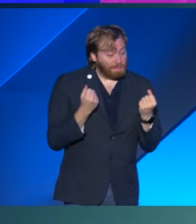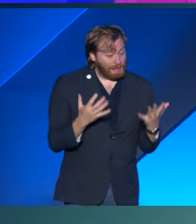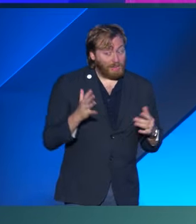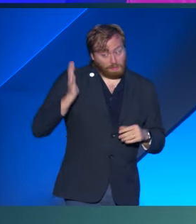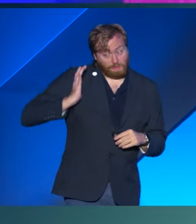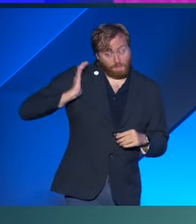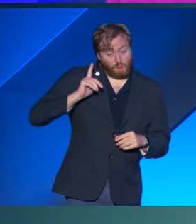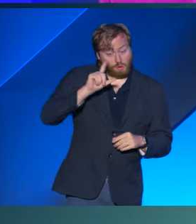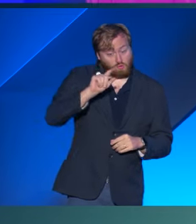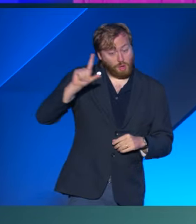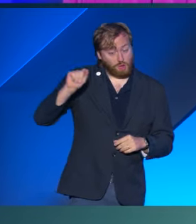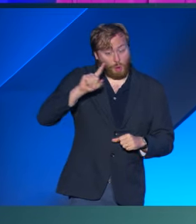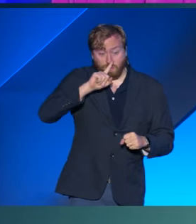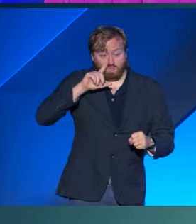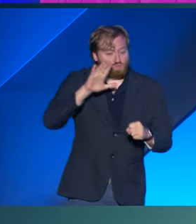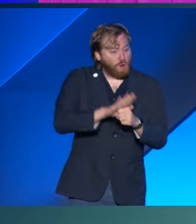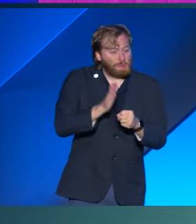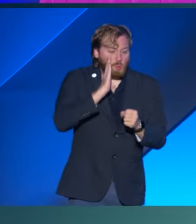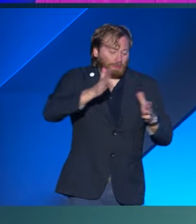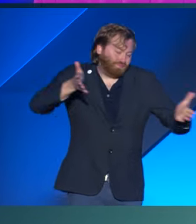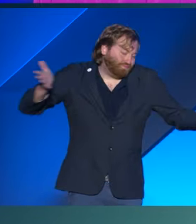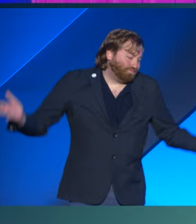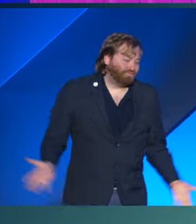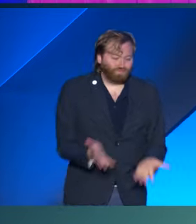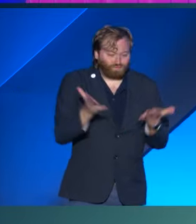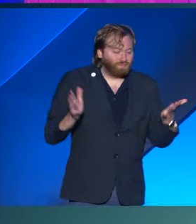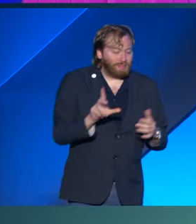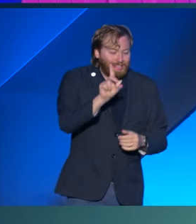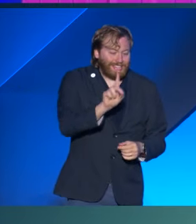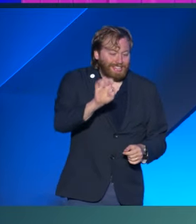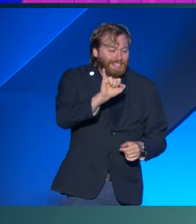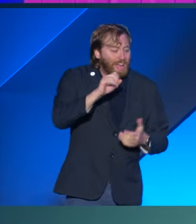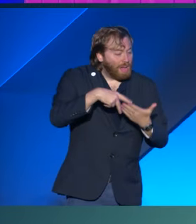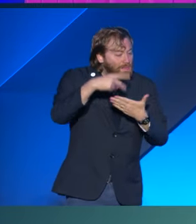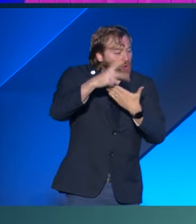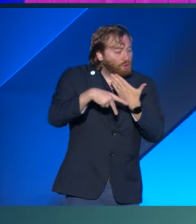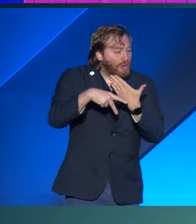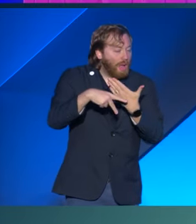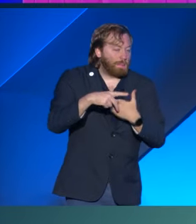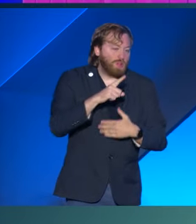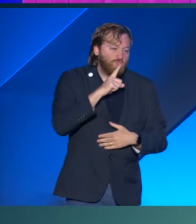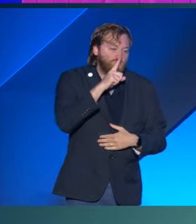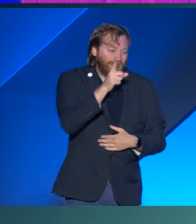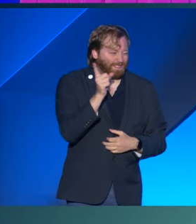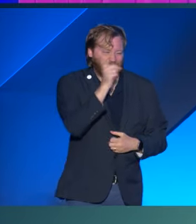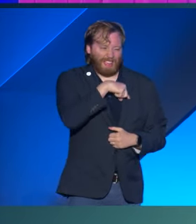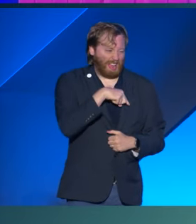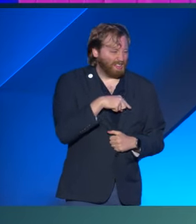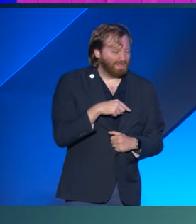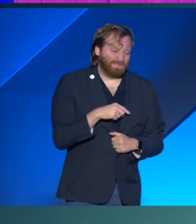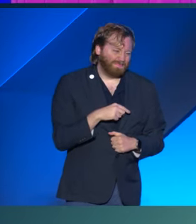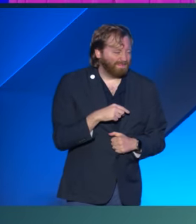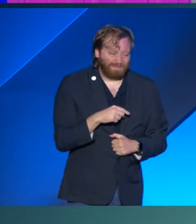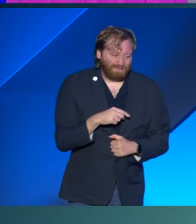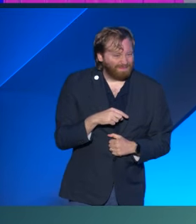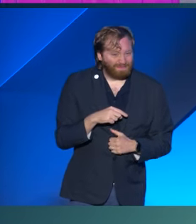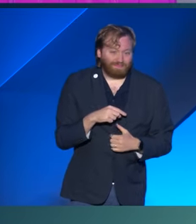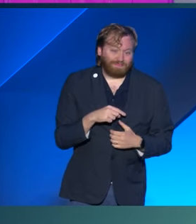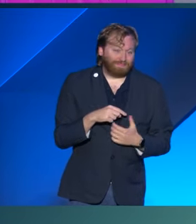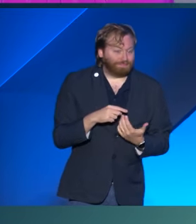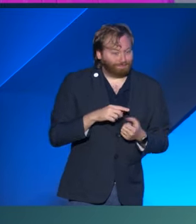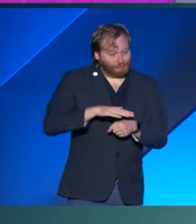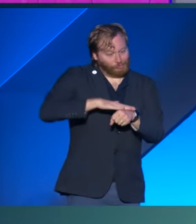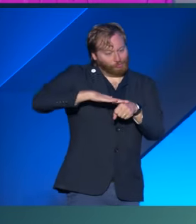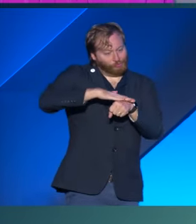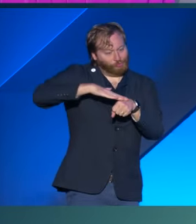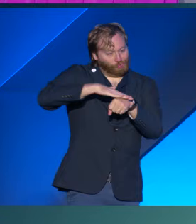2020 to bolster diversity, equity, and inclusion programming were performative at best.